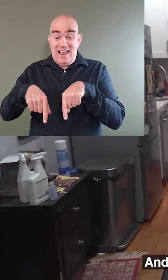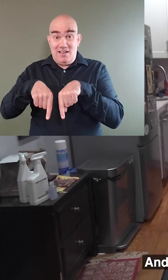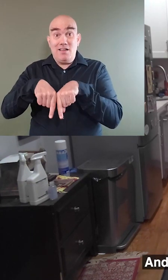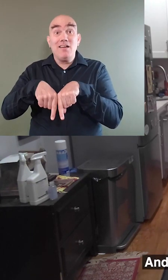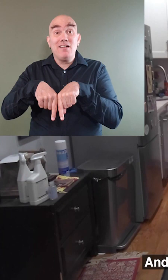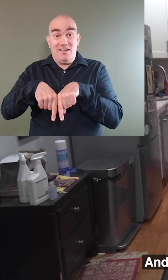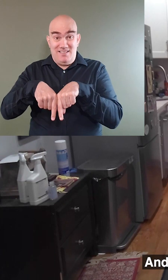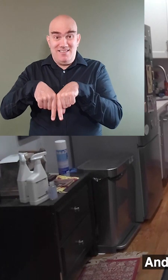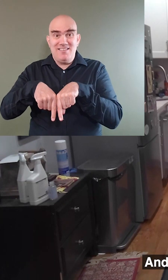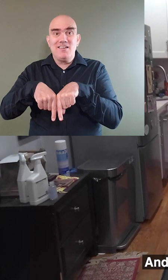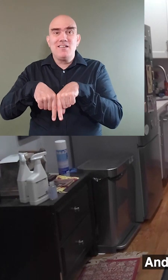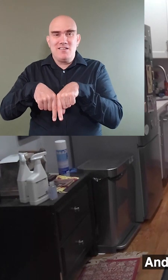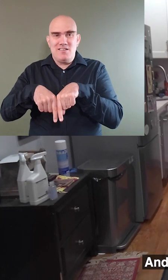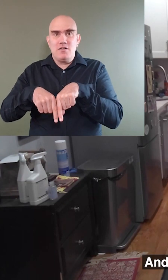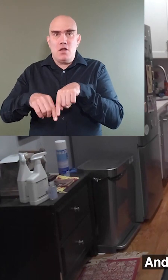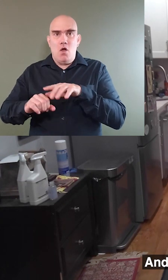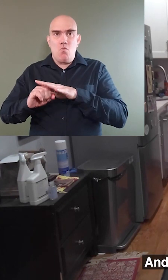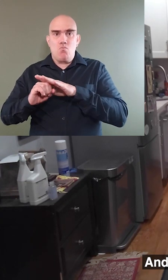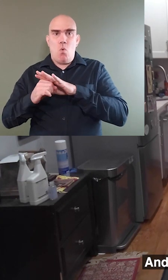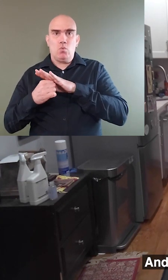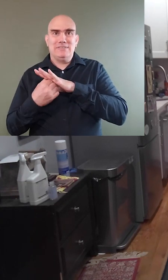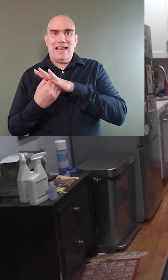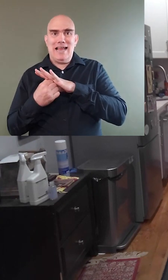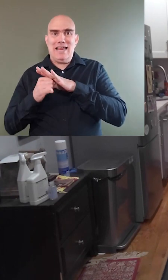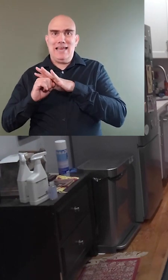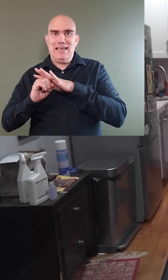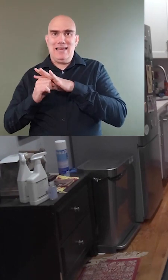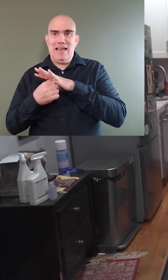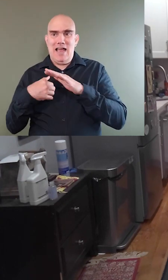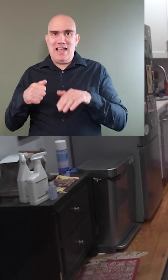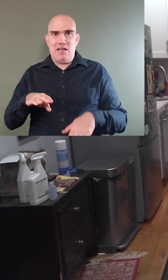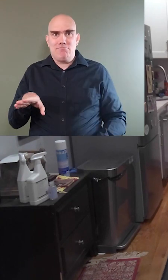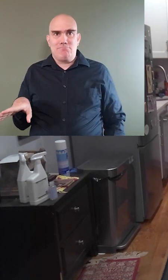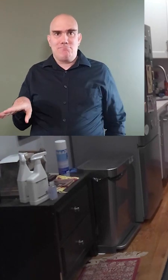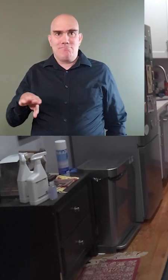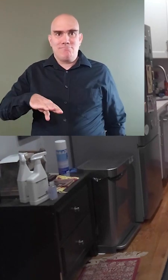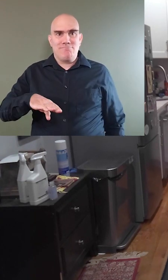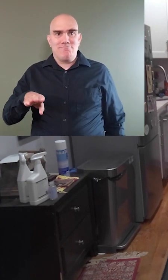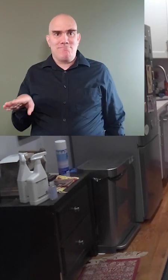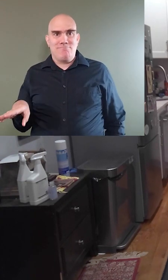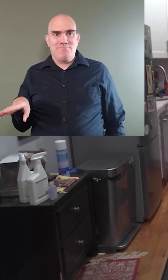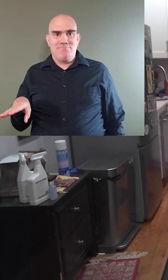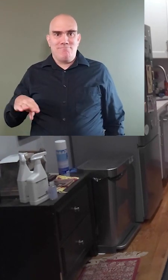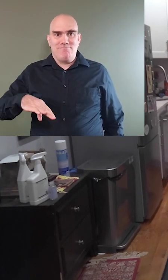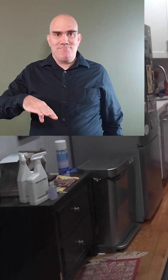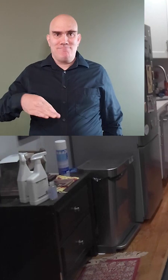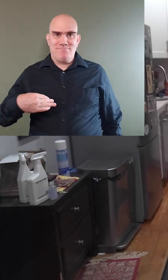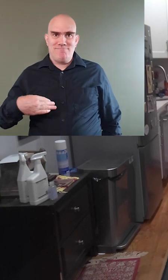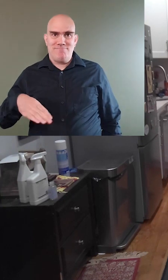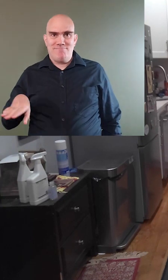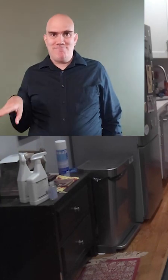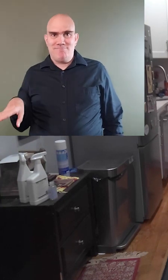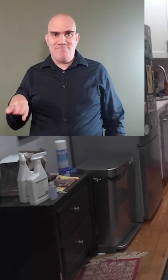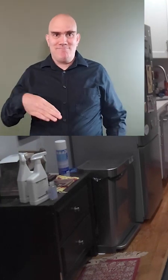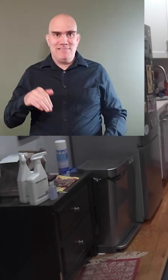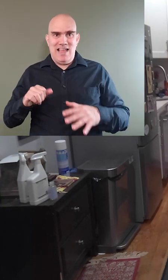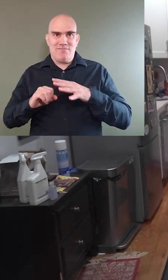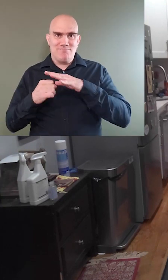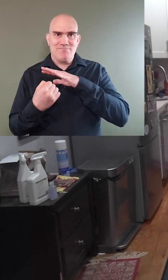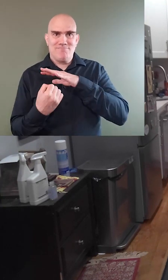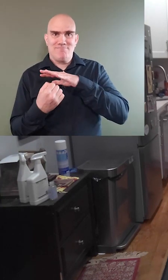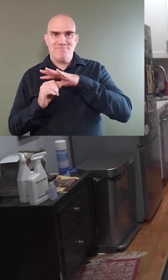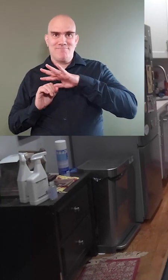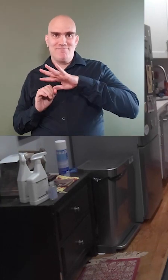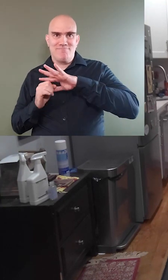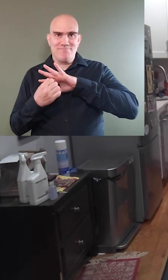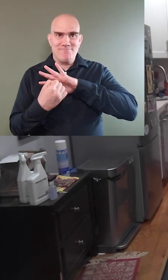can rotate it in the socket. I can turn it out. I can turn it in. I can turn it out. I